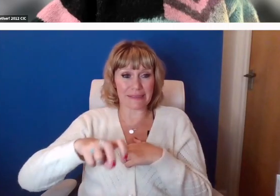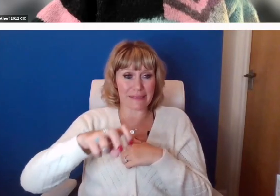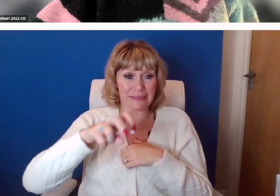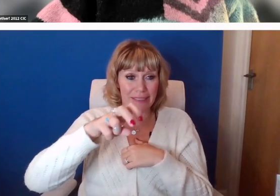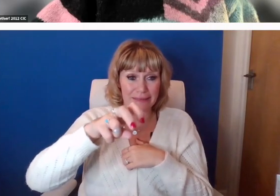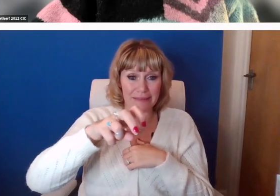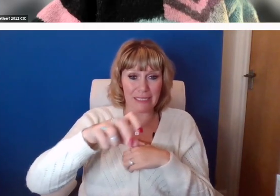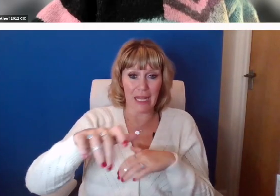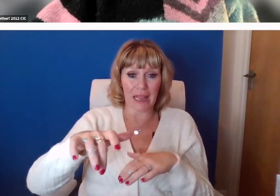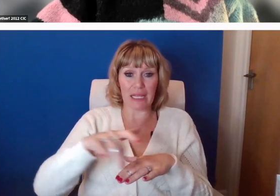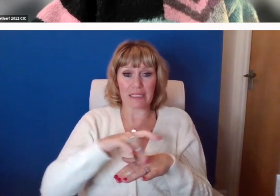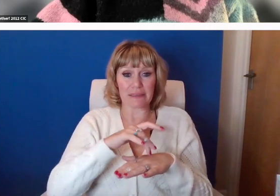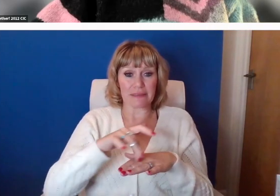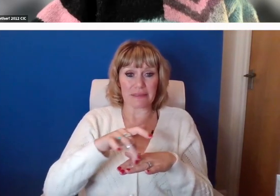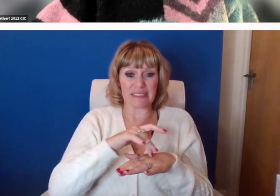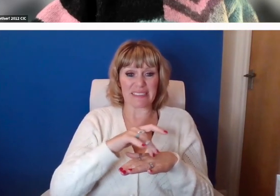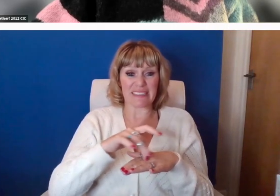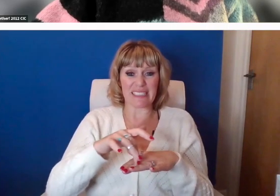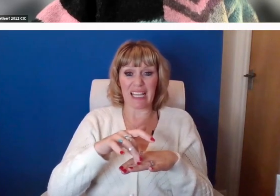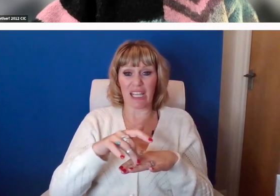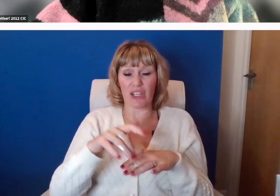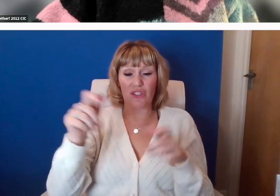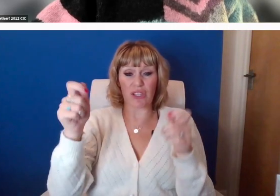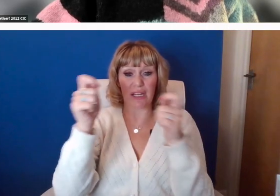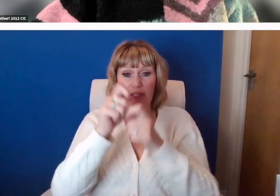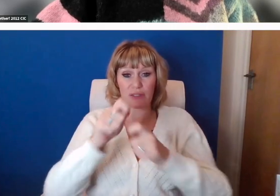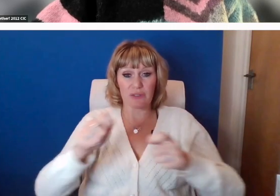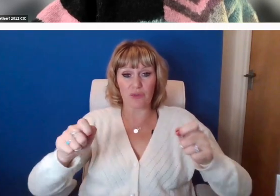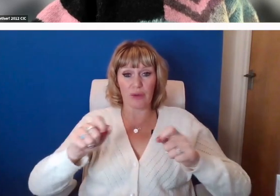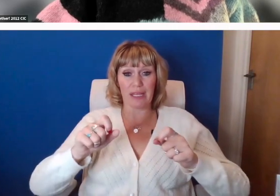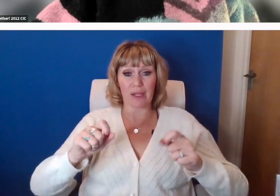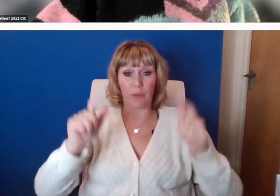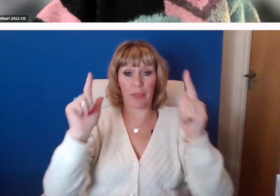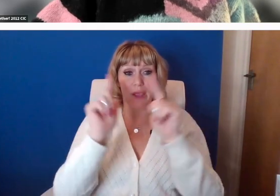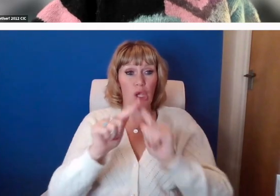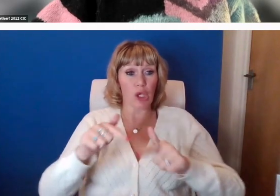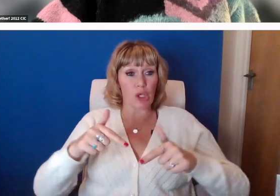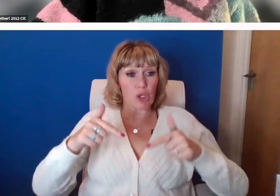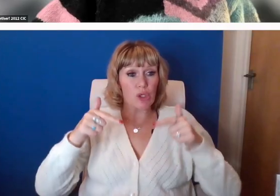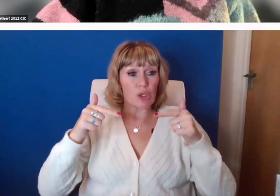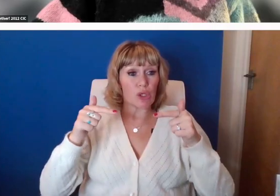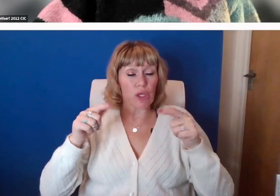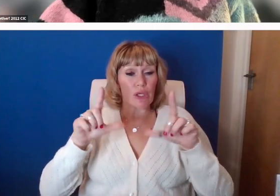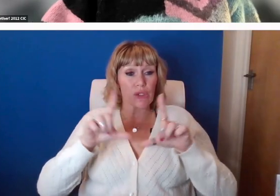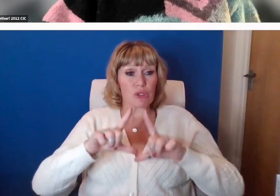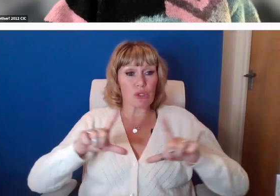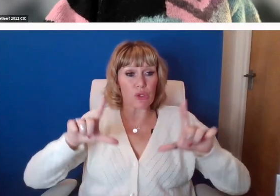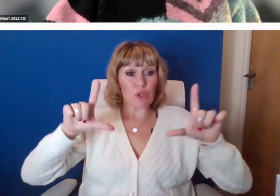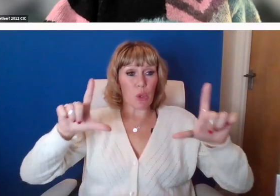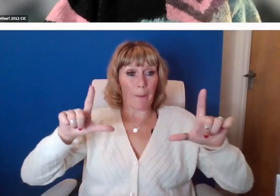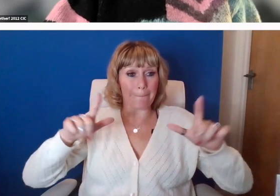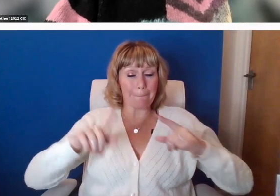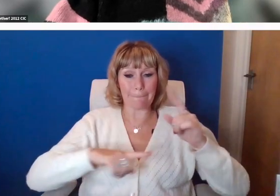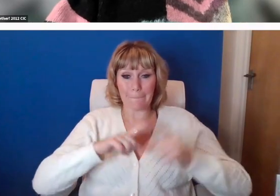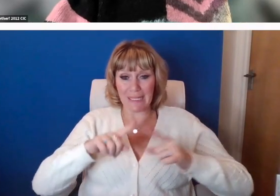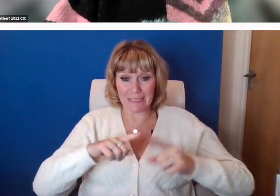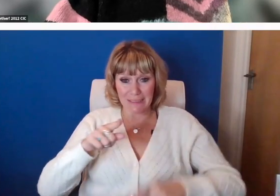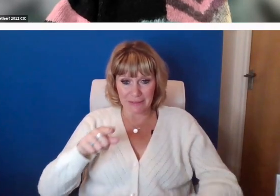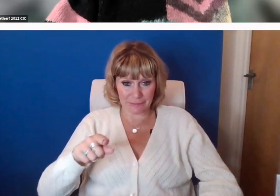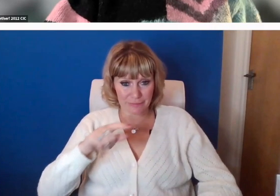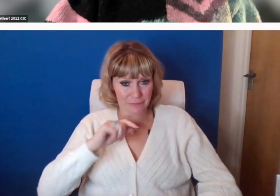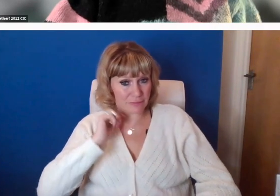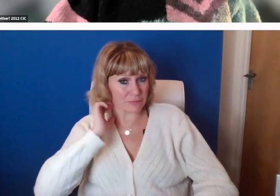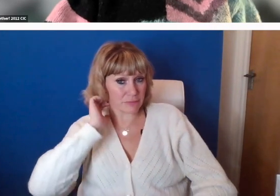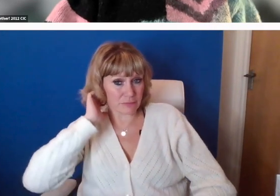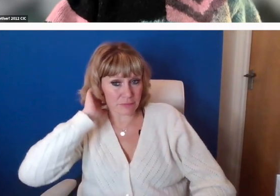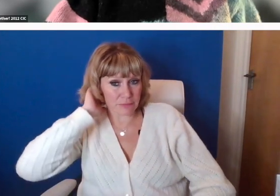to the right, between which is a screen showing a Zoom meeting. I think this is, I'm just going to click on it